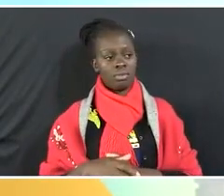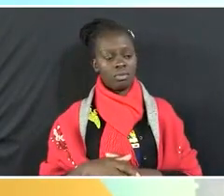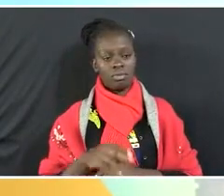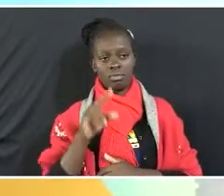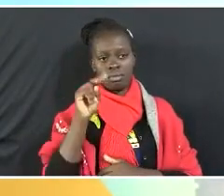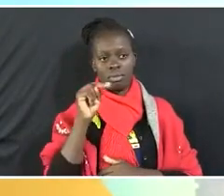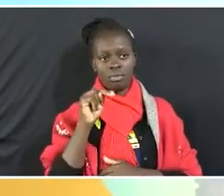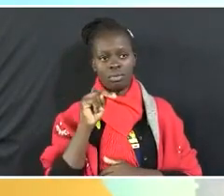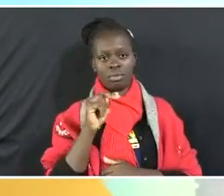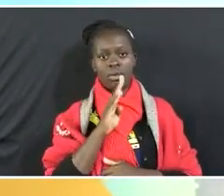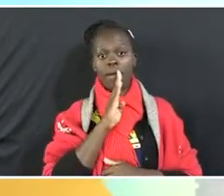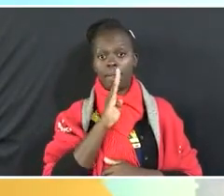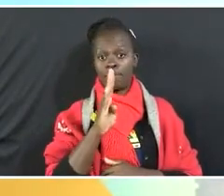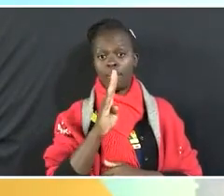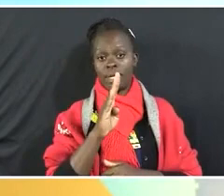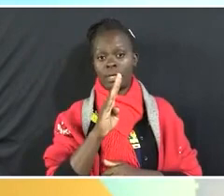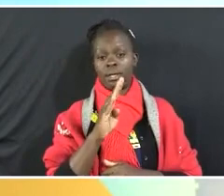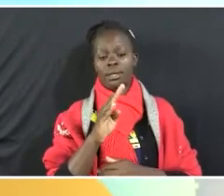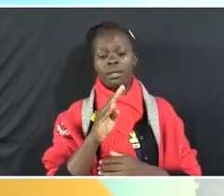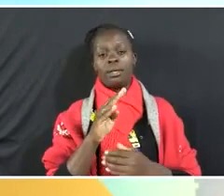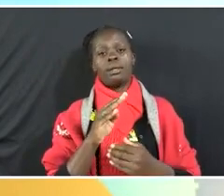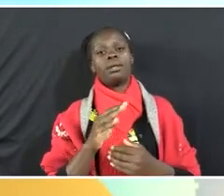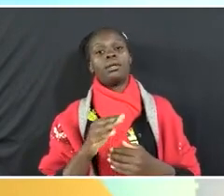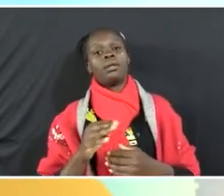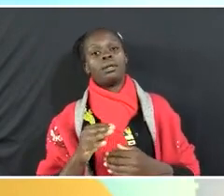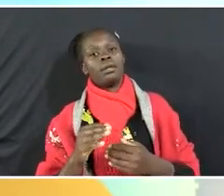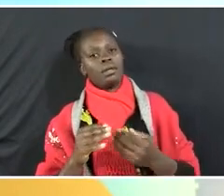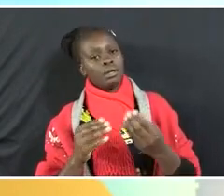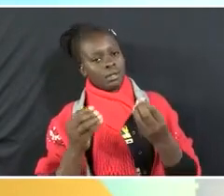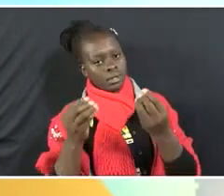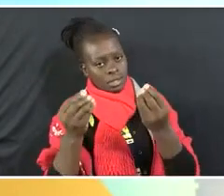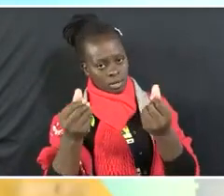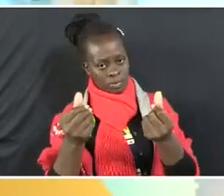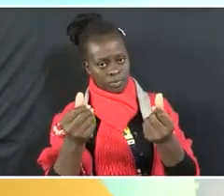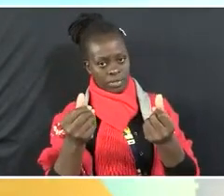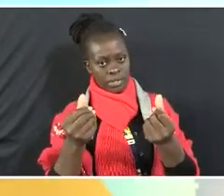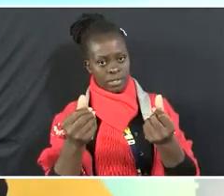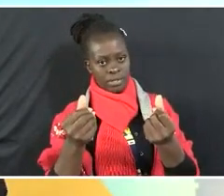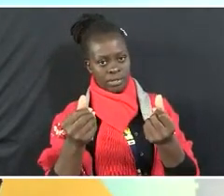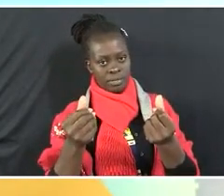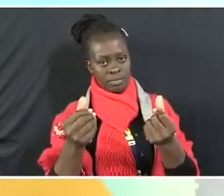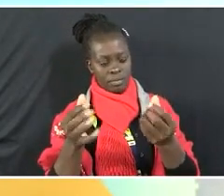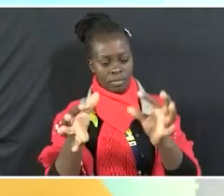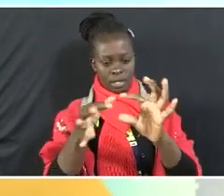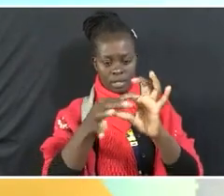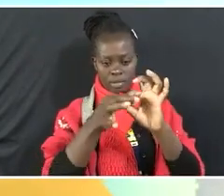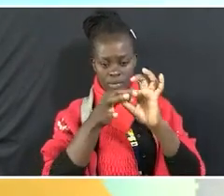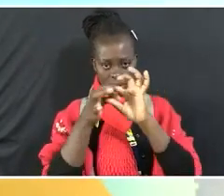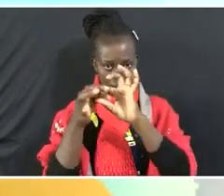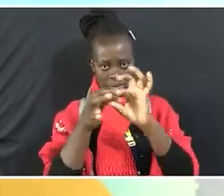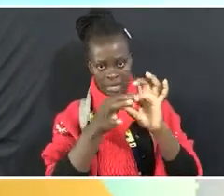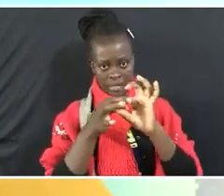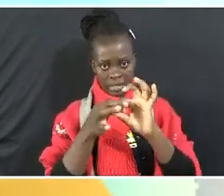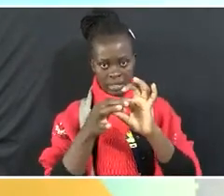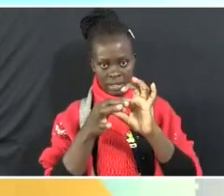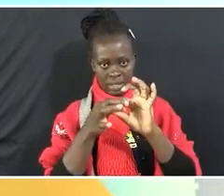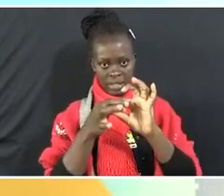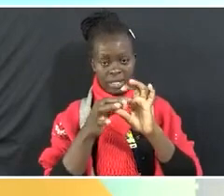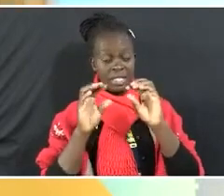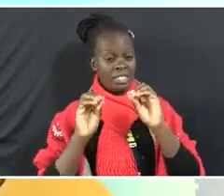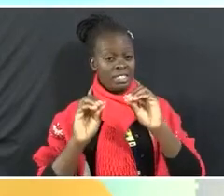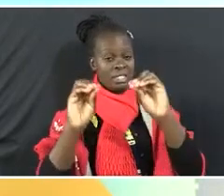No. Deal gently with these young men. Let's cooperate in bringing up children in the Lord. It